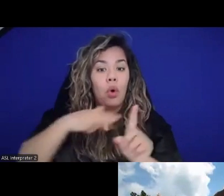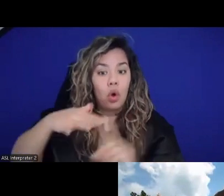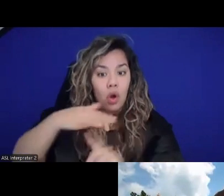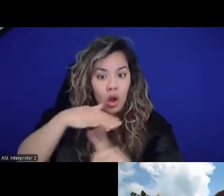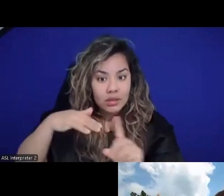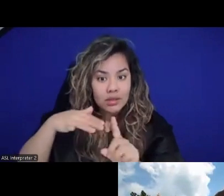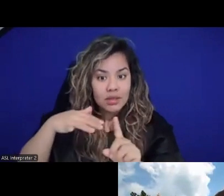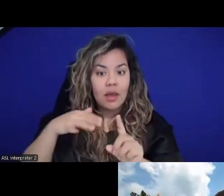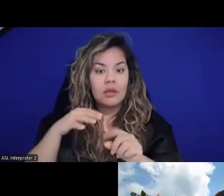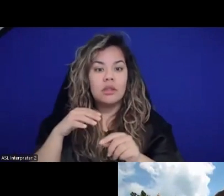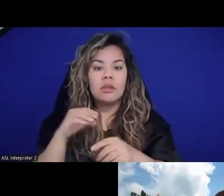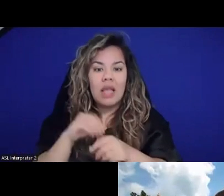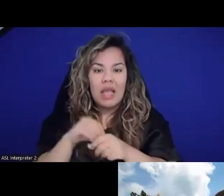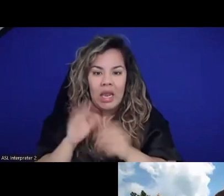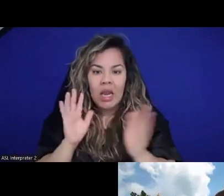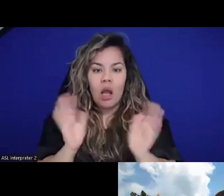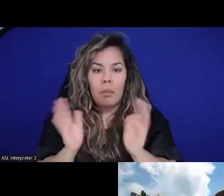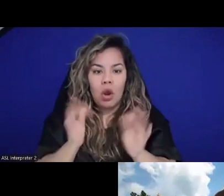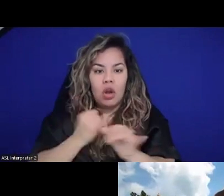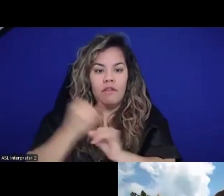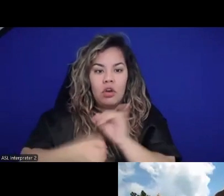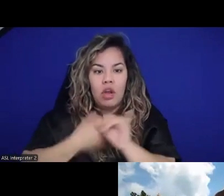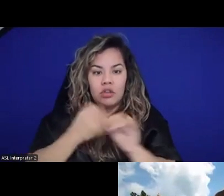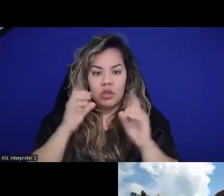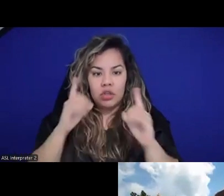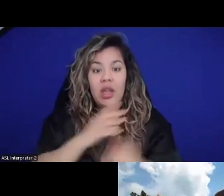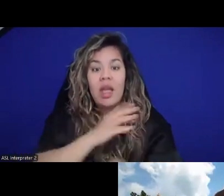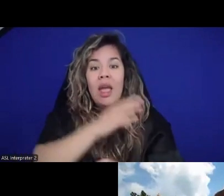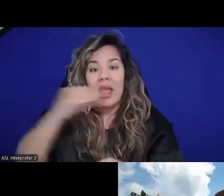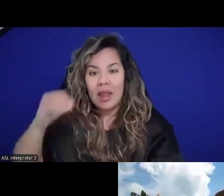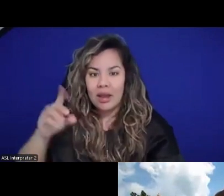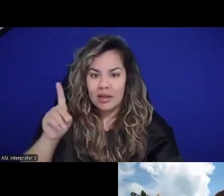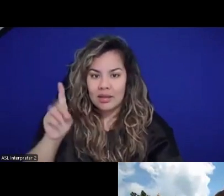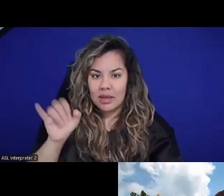same time. So these are the kind of manuscript that we encourage.